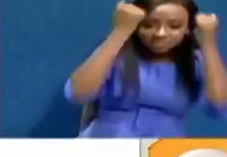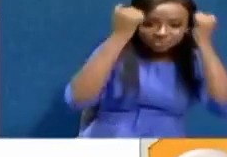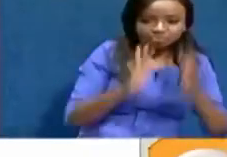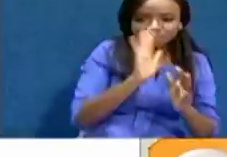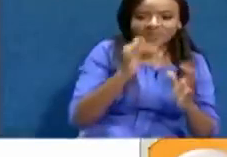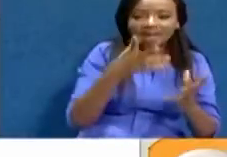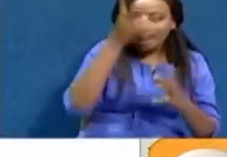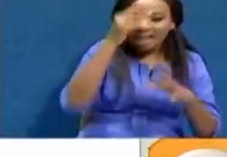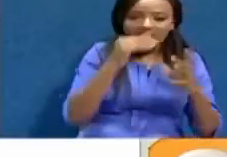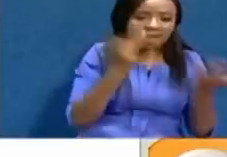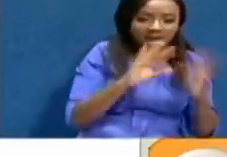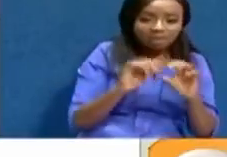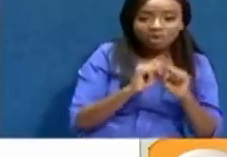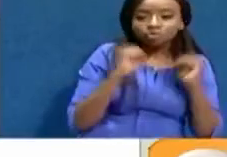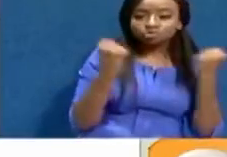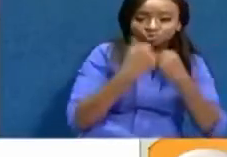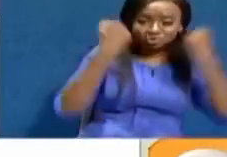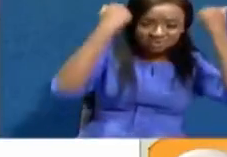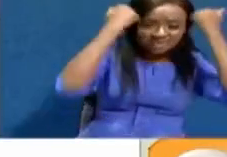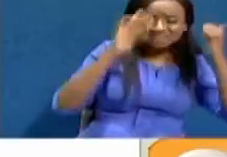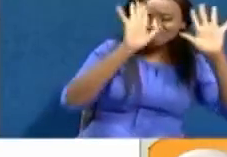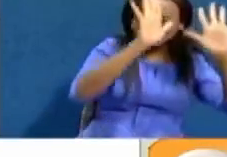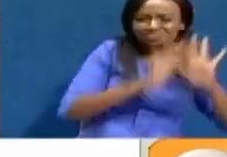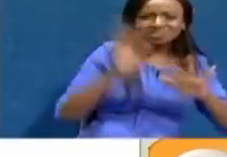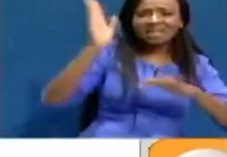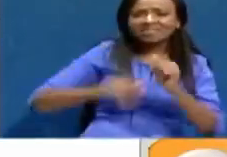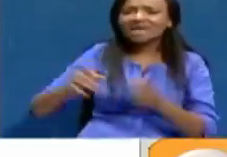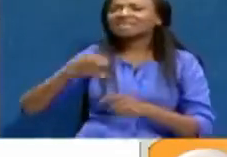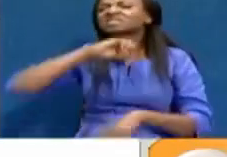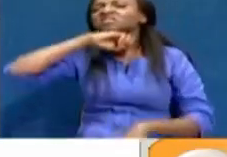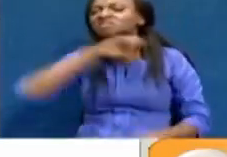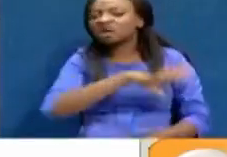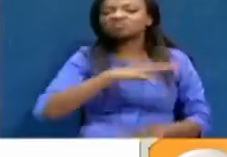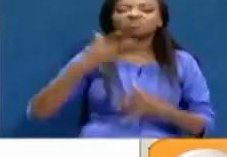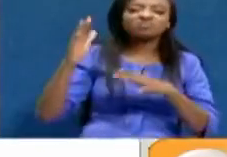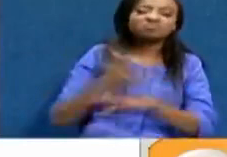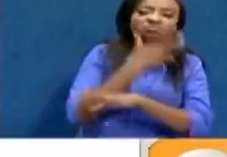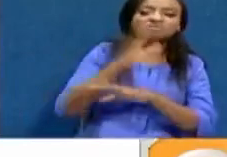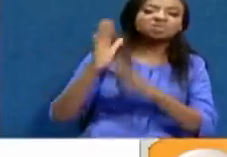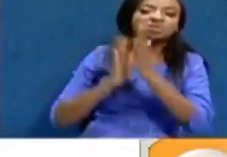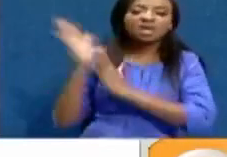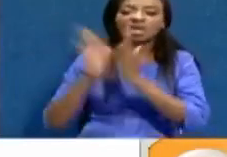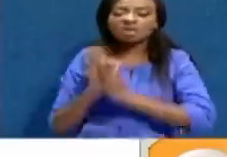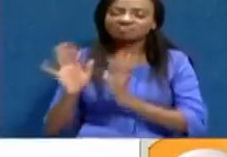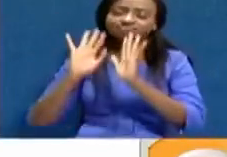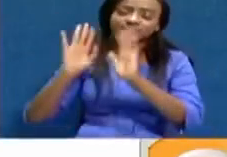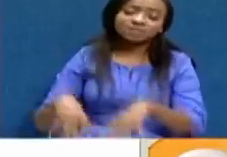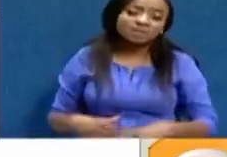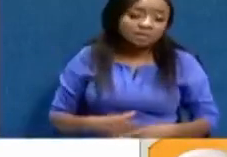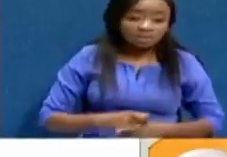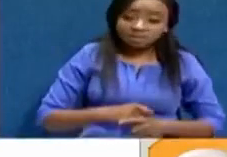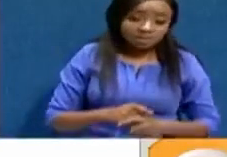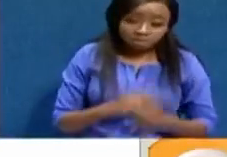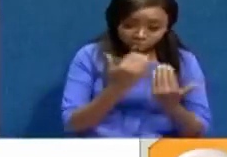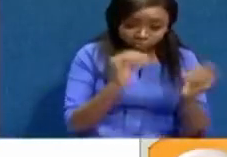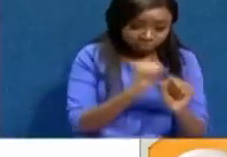now is a better investment than the noisy sound of wheelbarrows and reggae. Make no mistake about it. The